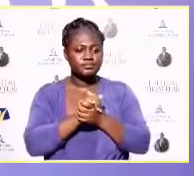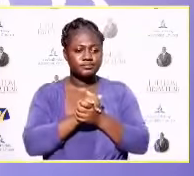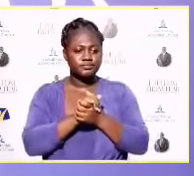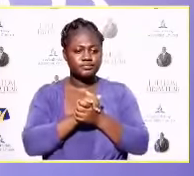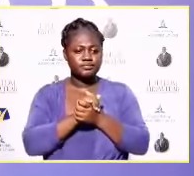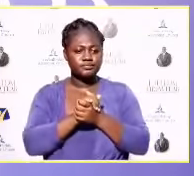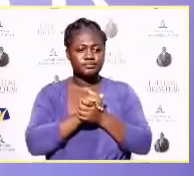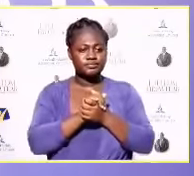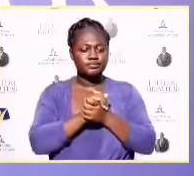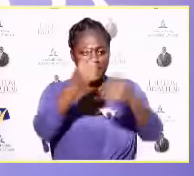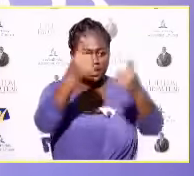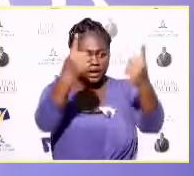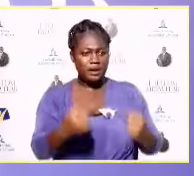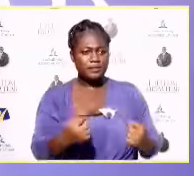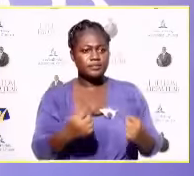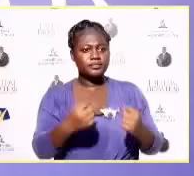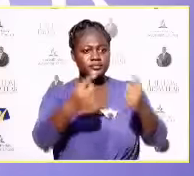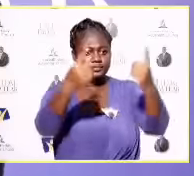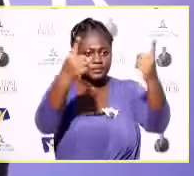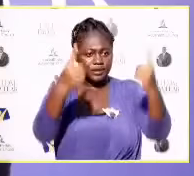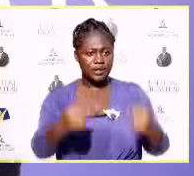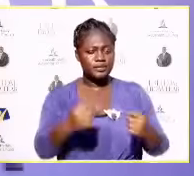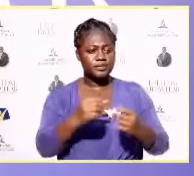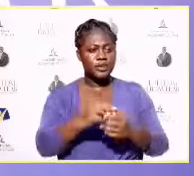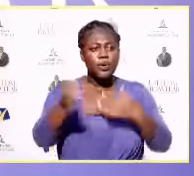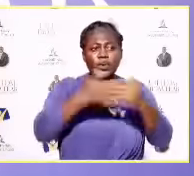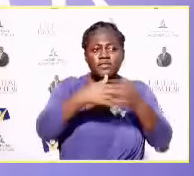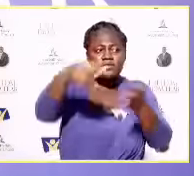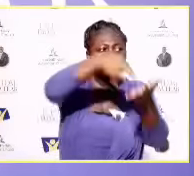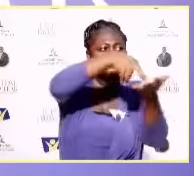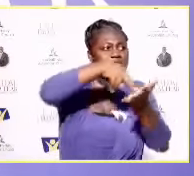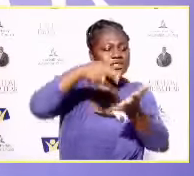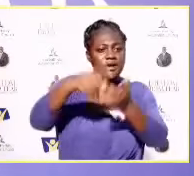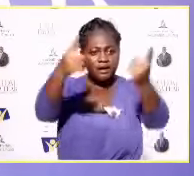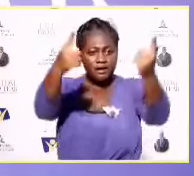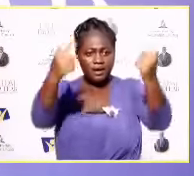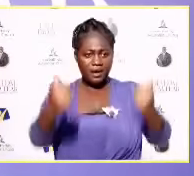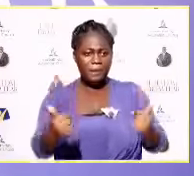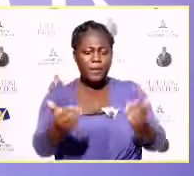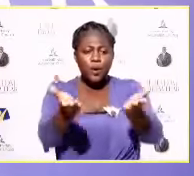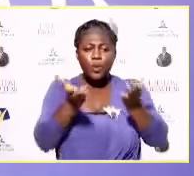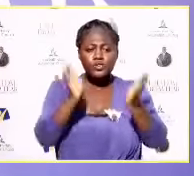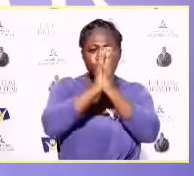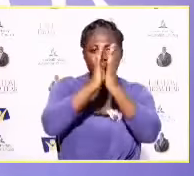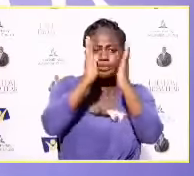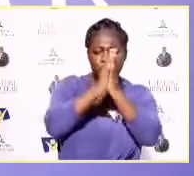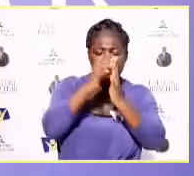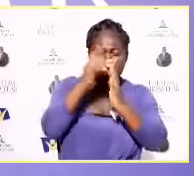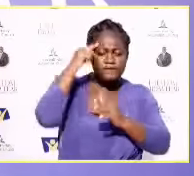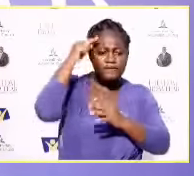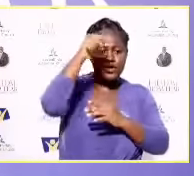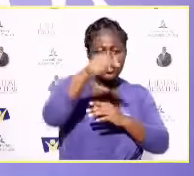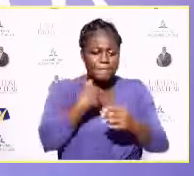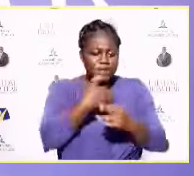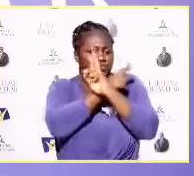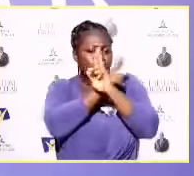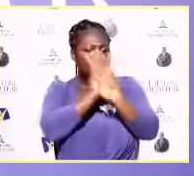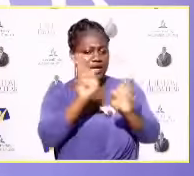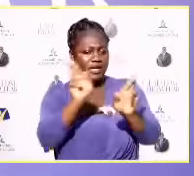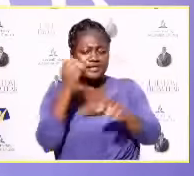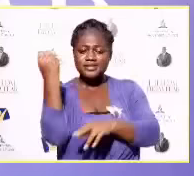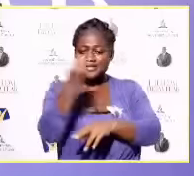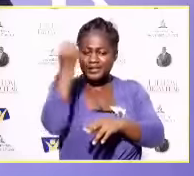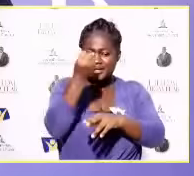Don't be afraid. Come. I just want to pray for you. I am willing to keep the Sabbath of